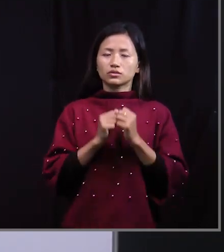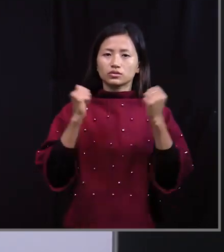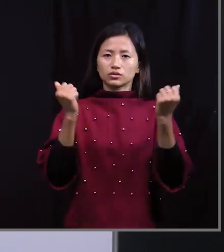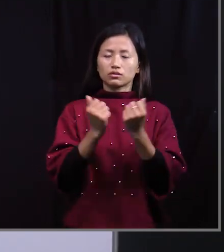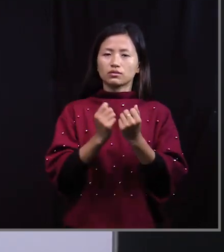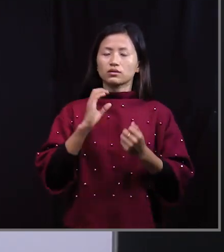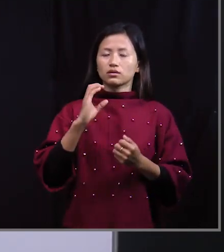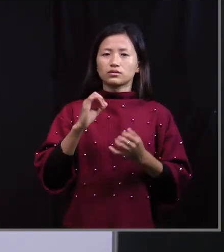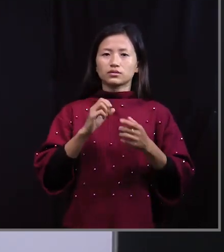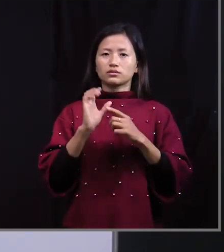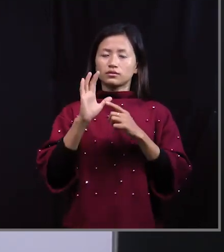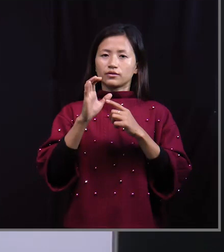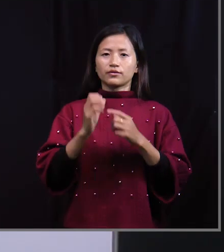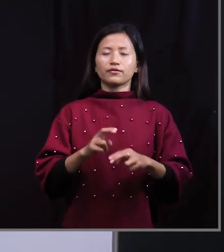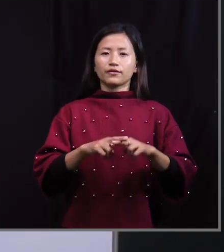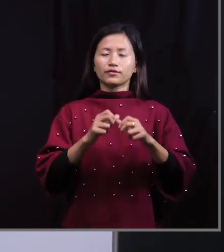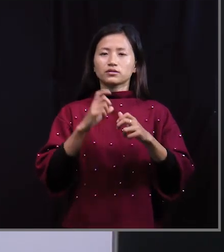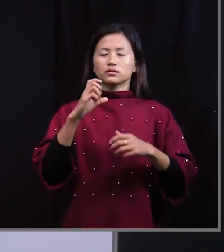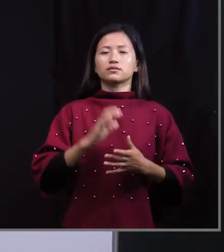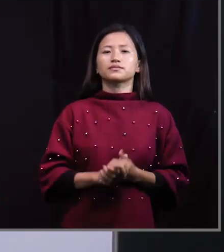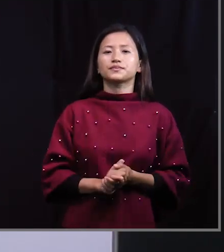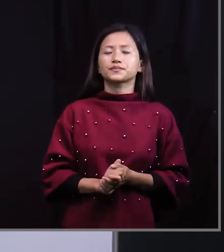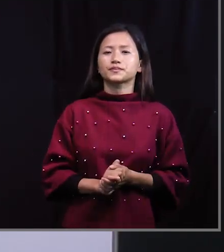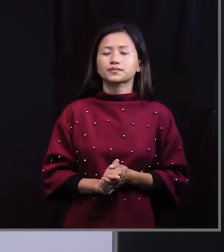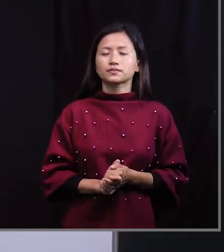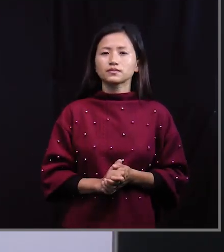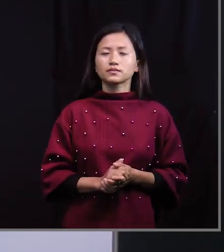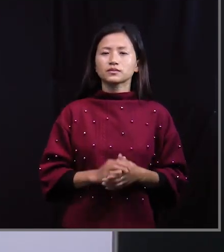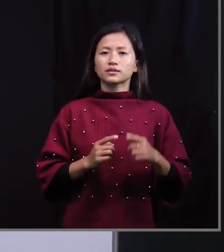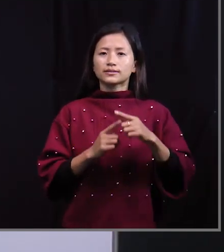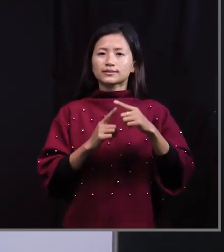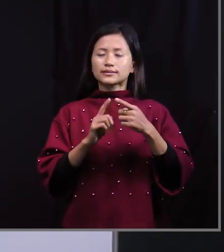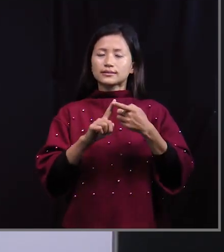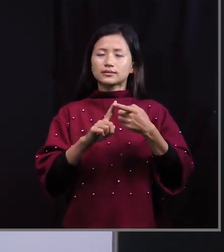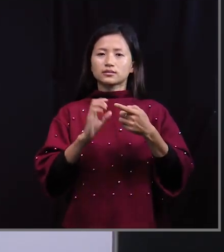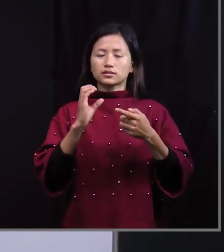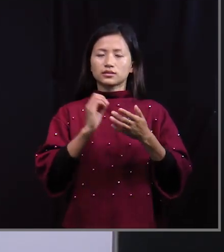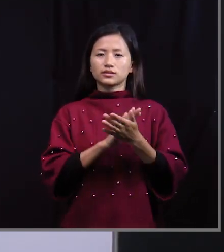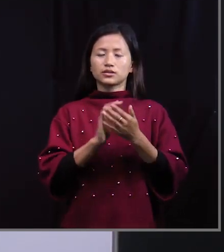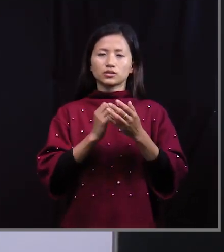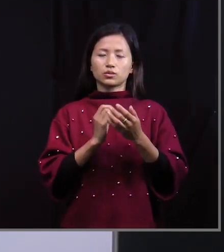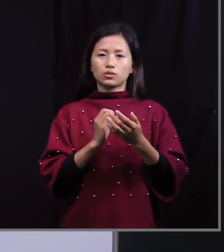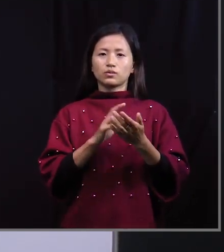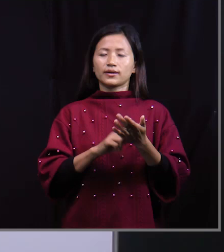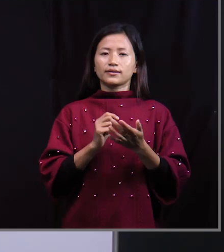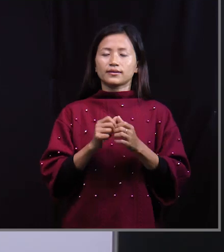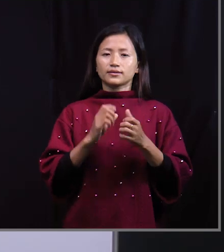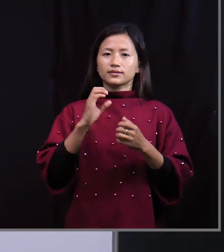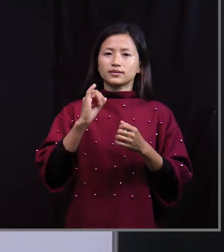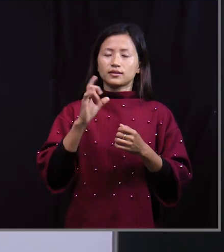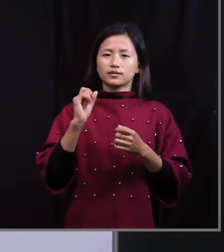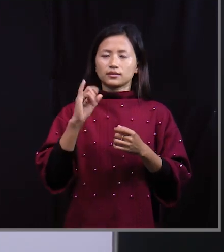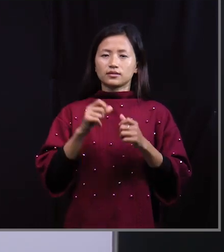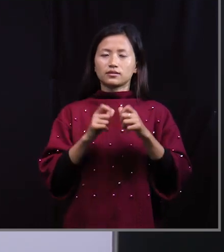socio-cultural factors. The next is technological factors. Technological factors means use of